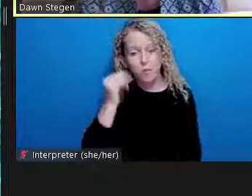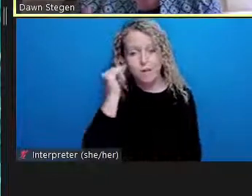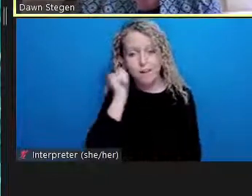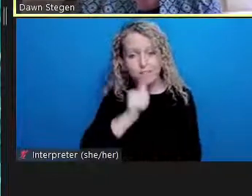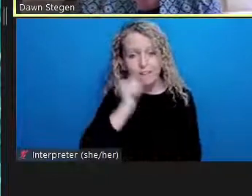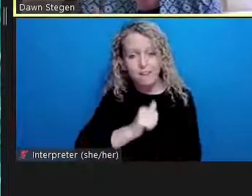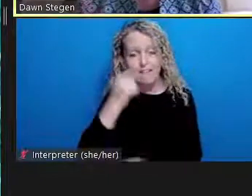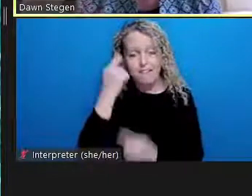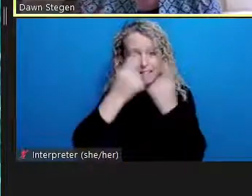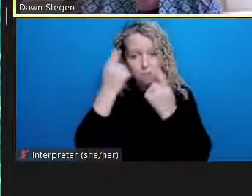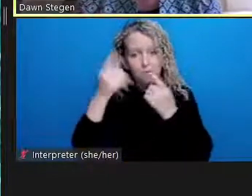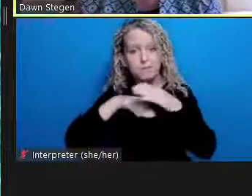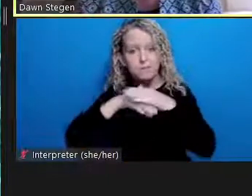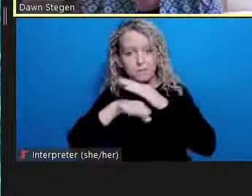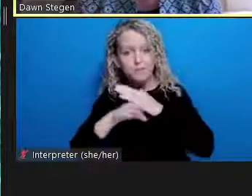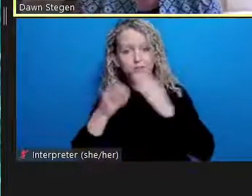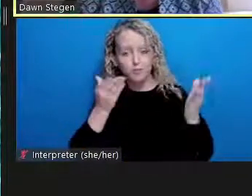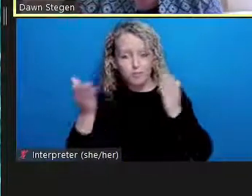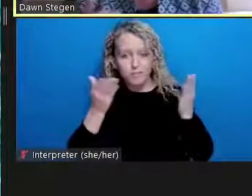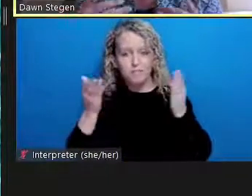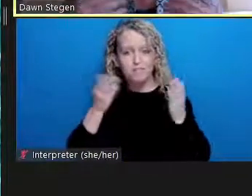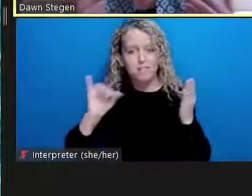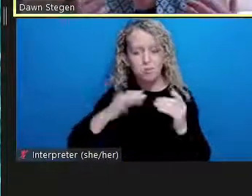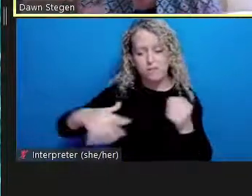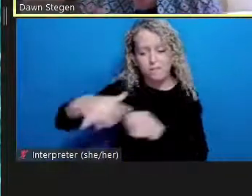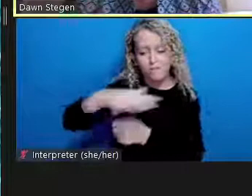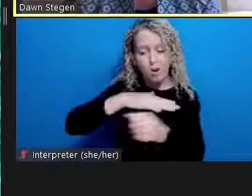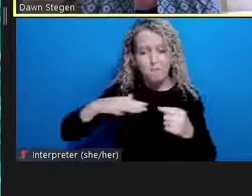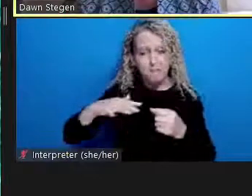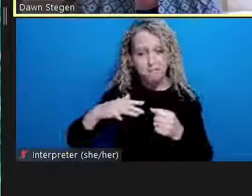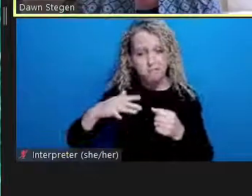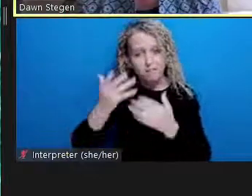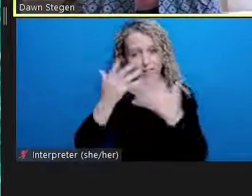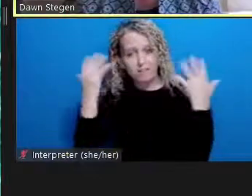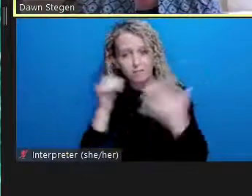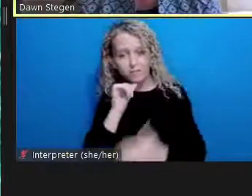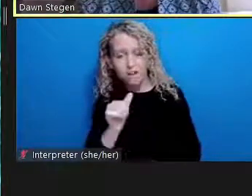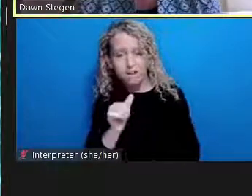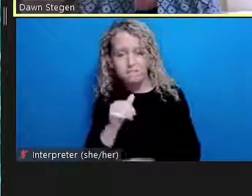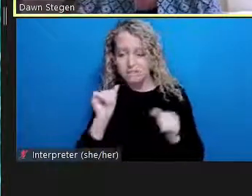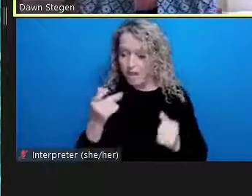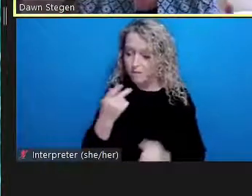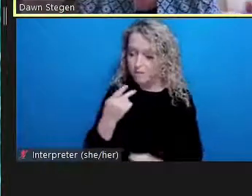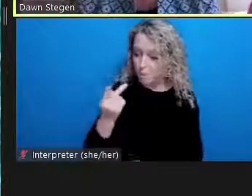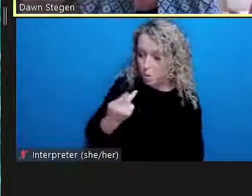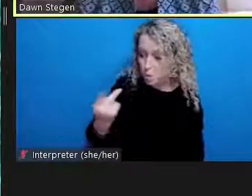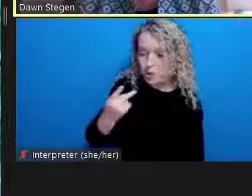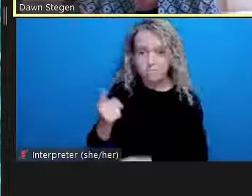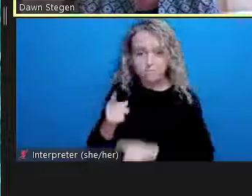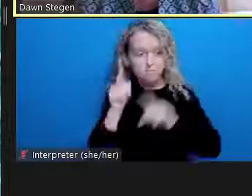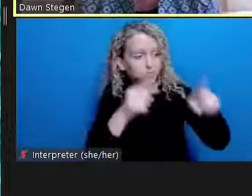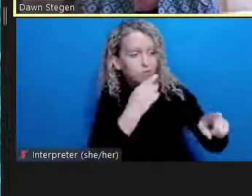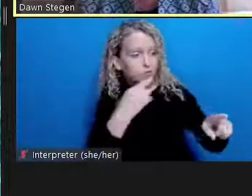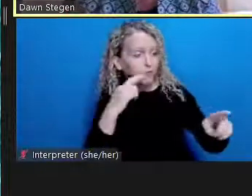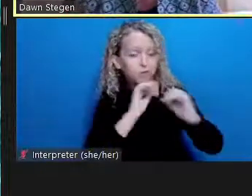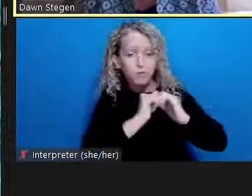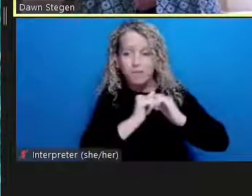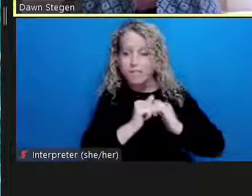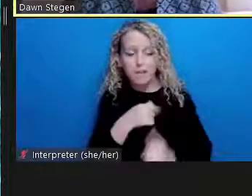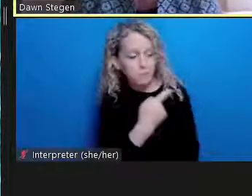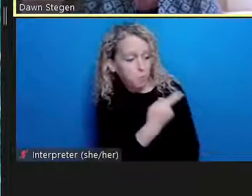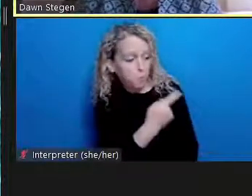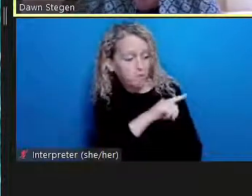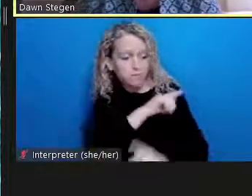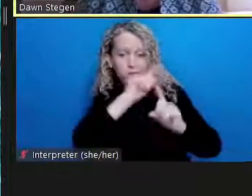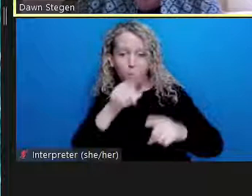services and the built environment. Can we eat in a restaurant together? Can we shop at this store together? Can we